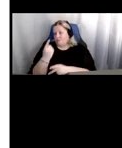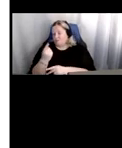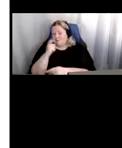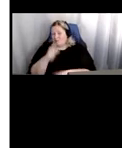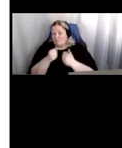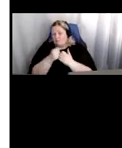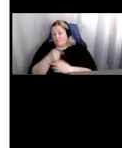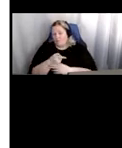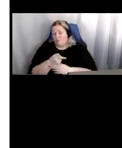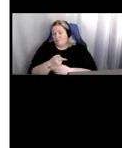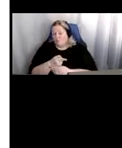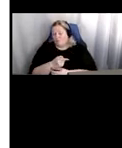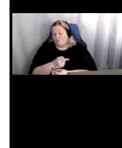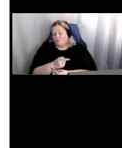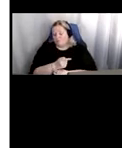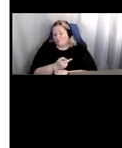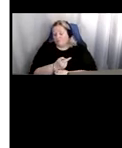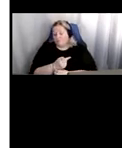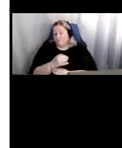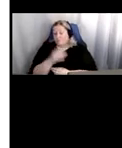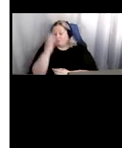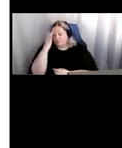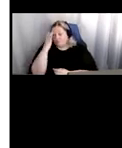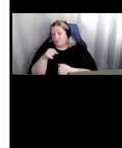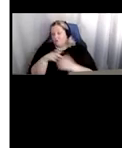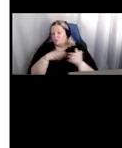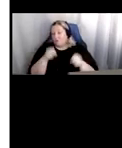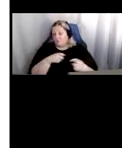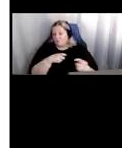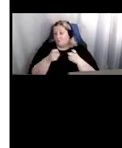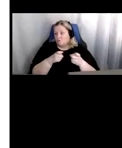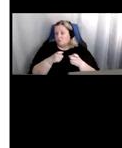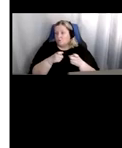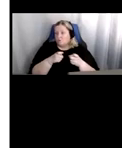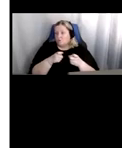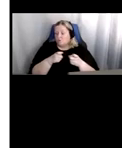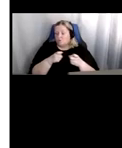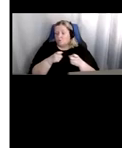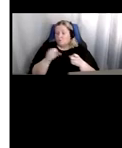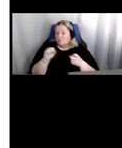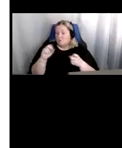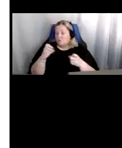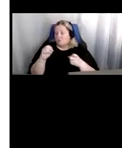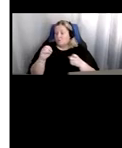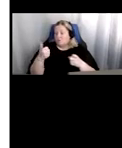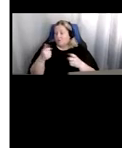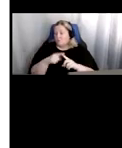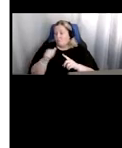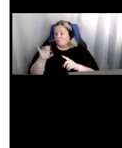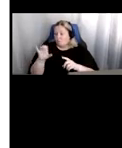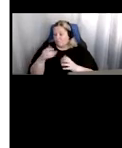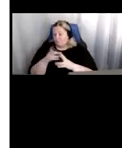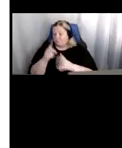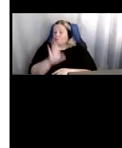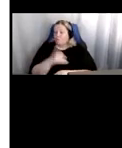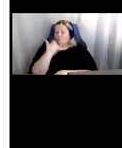you. And so something to note would be that you can actually control like the EchoShow 10 with Alexa from your own phone.